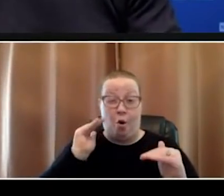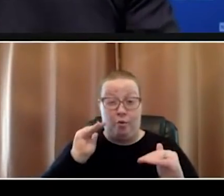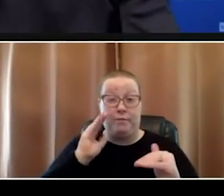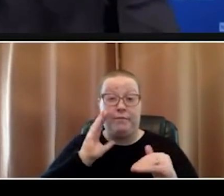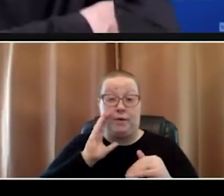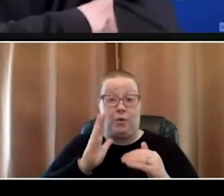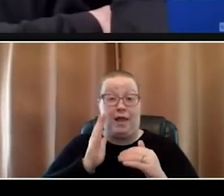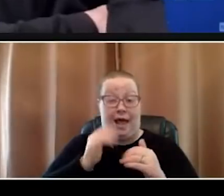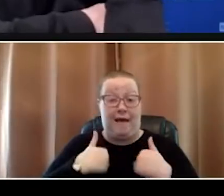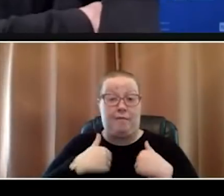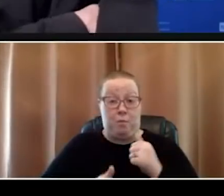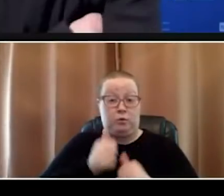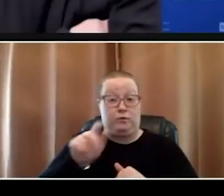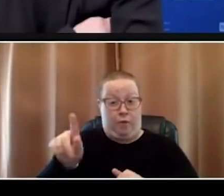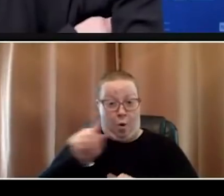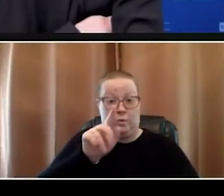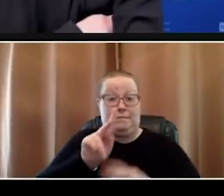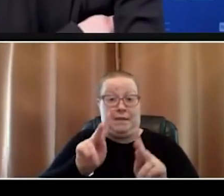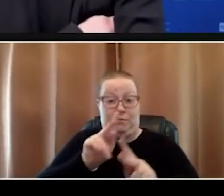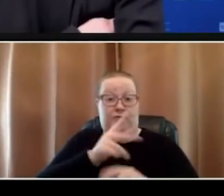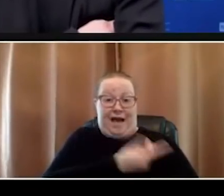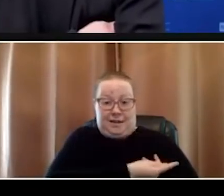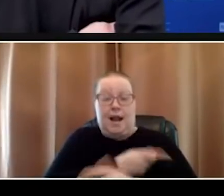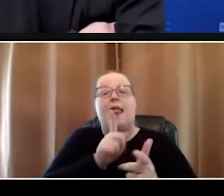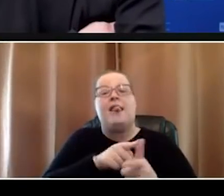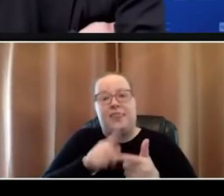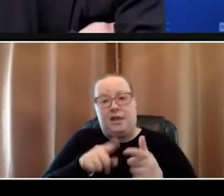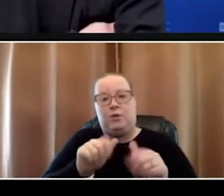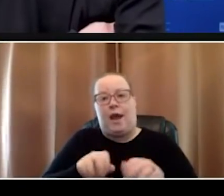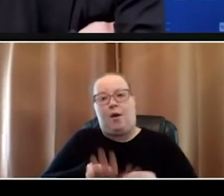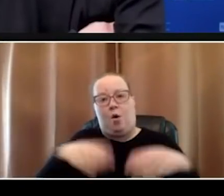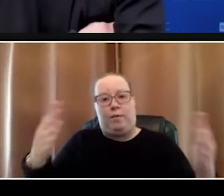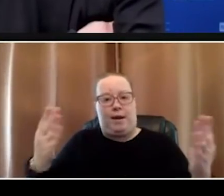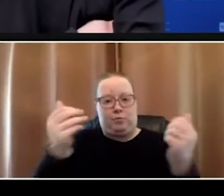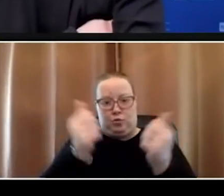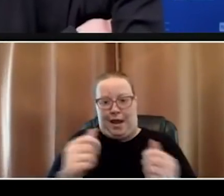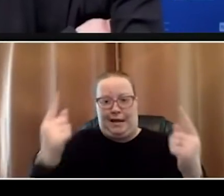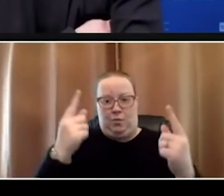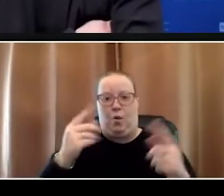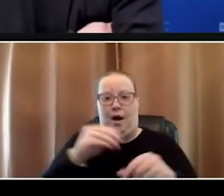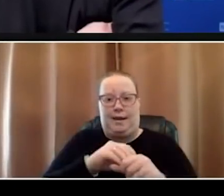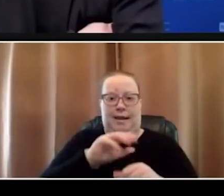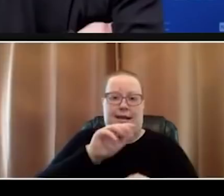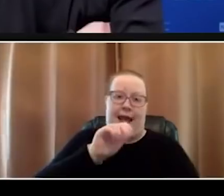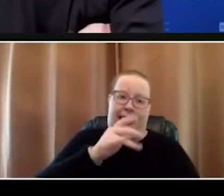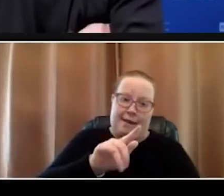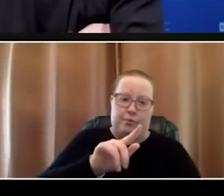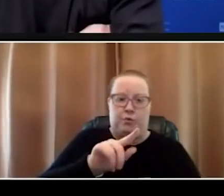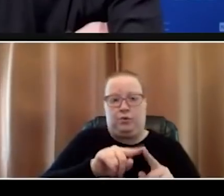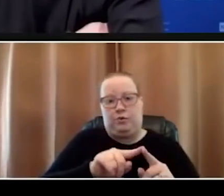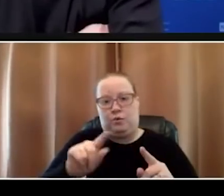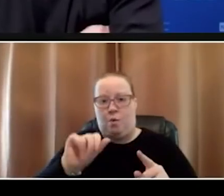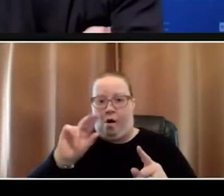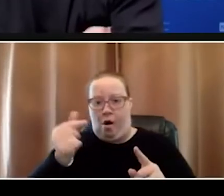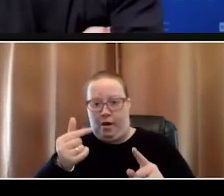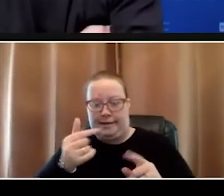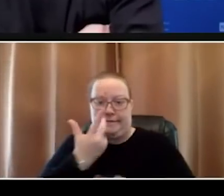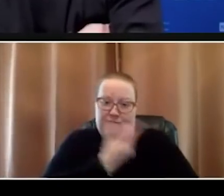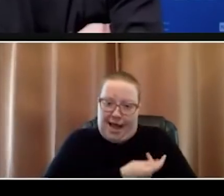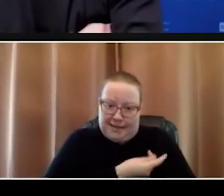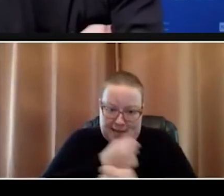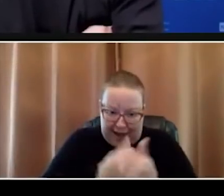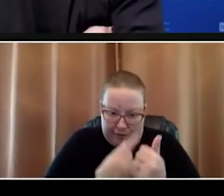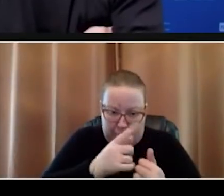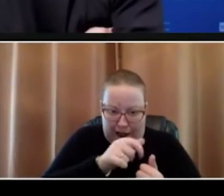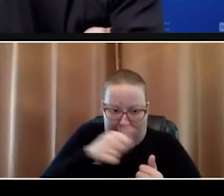people vaccinated. And then you could have open season in April, May, June, July, and August to get everybody else vaccinated, including children.